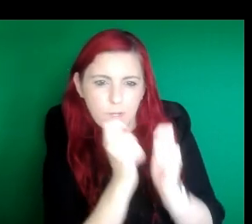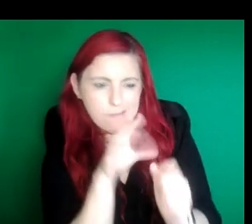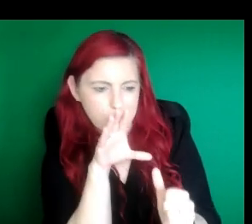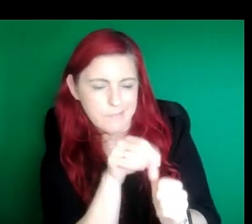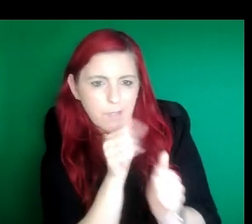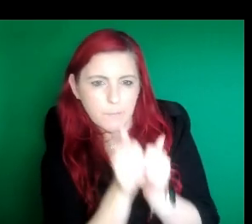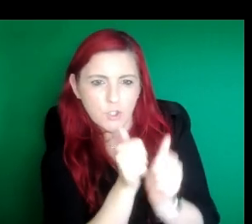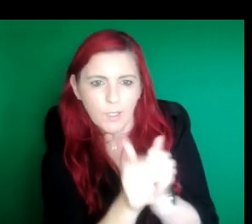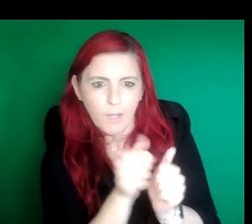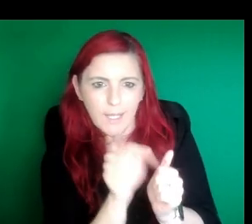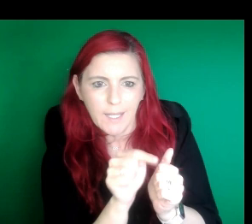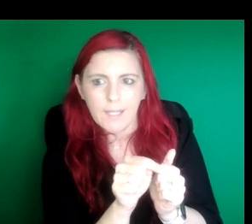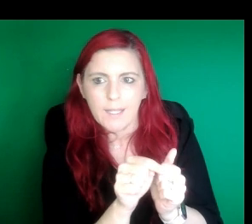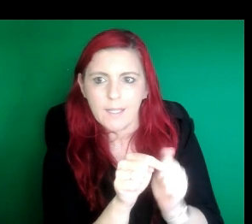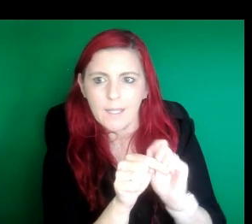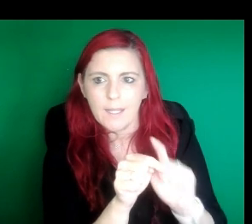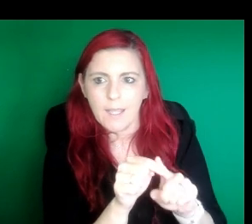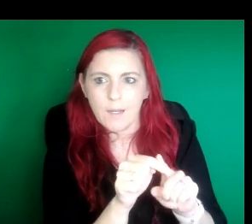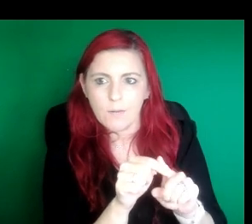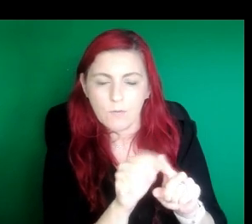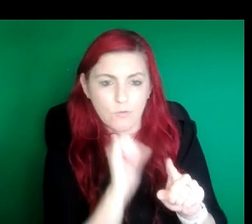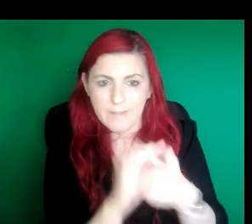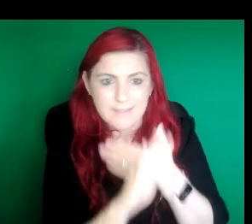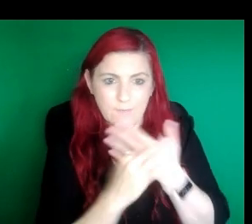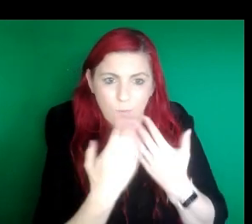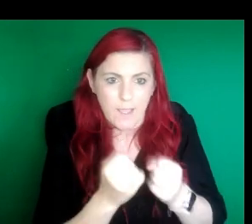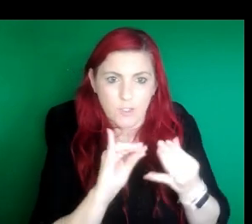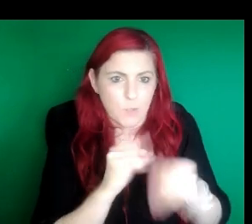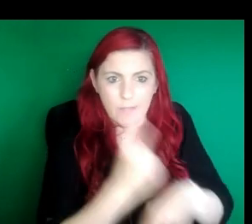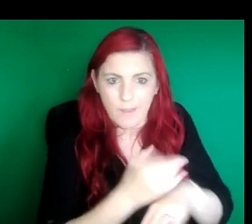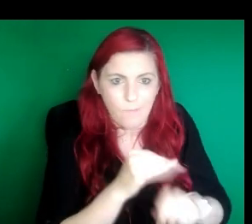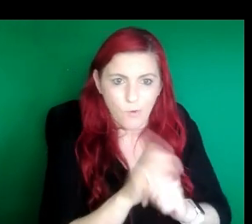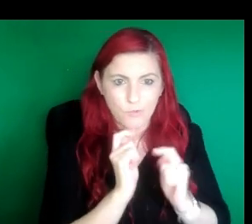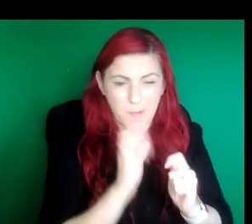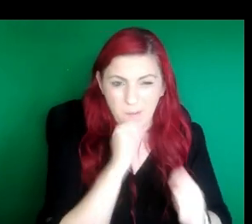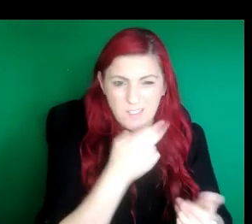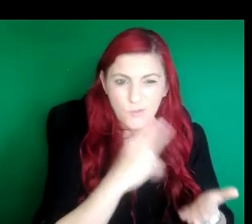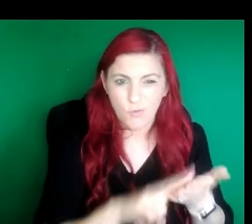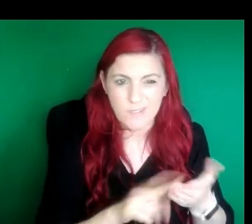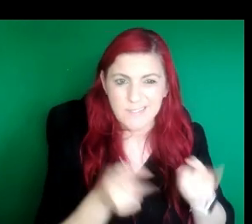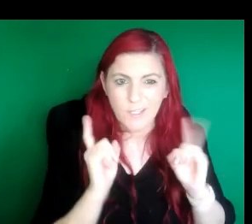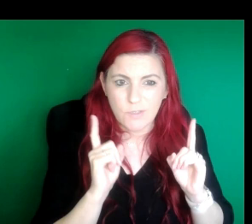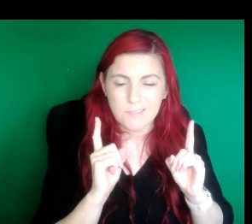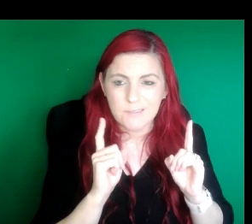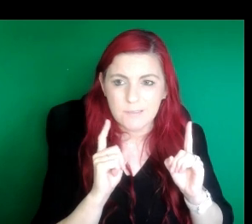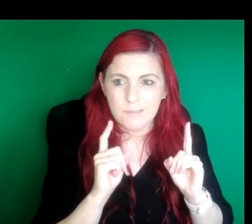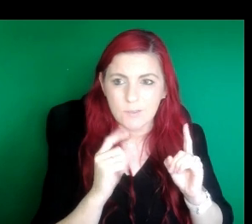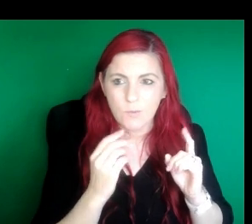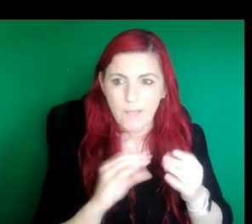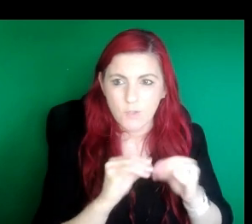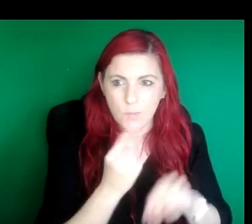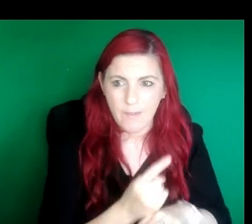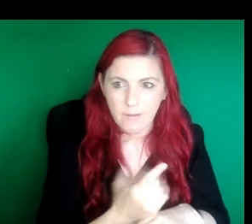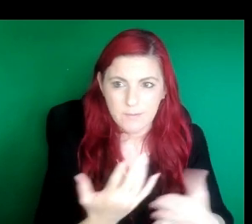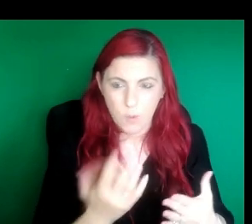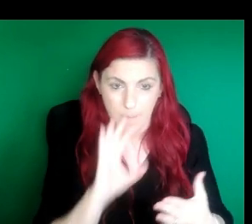of machinery. And it was really unsafe to have the interpreter there because, for insurance purposes, it was dangerous. And he kind of